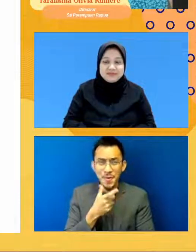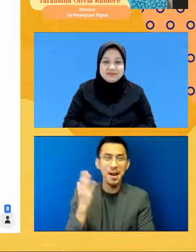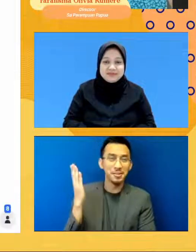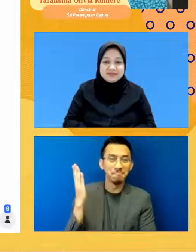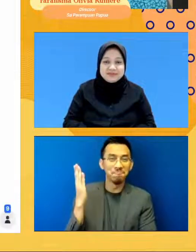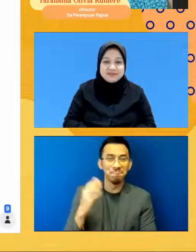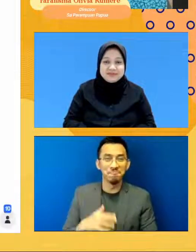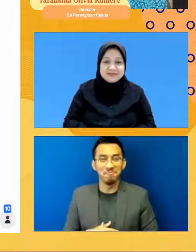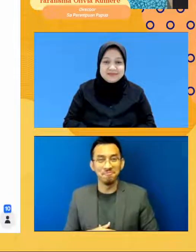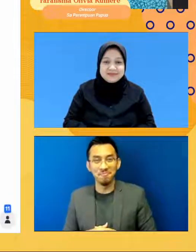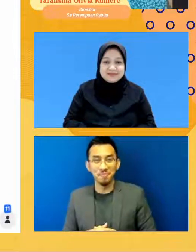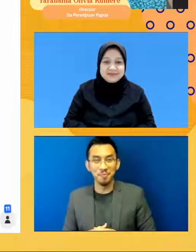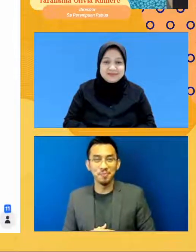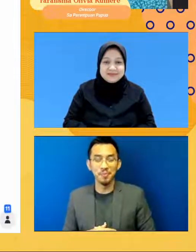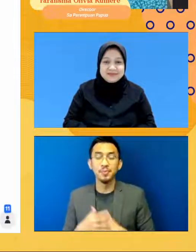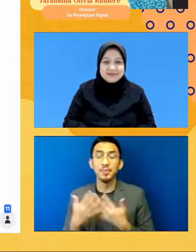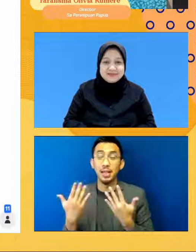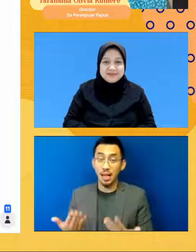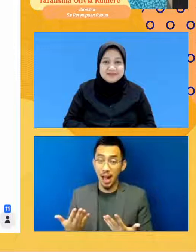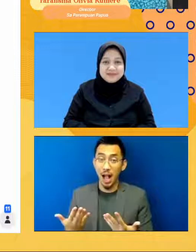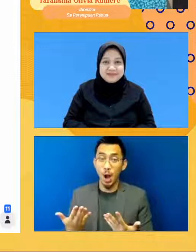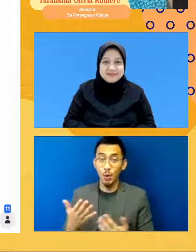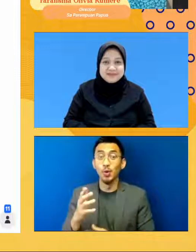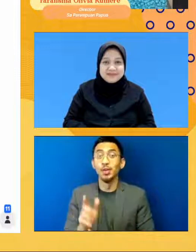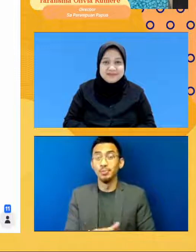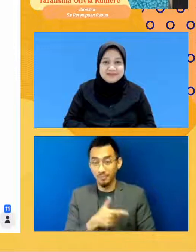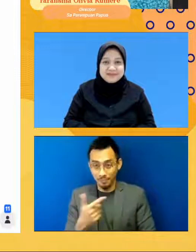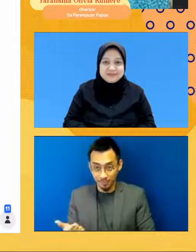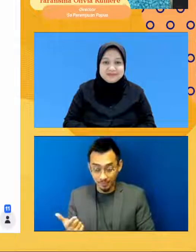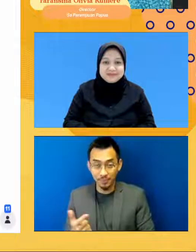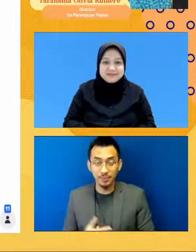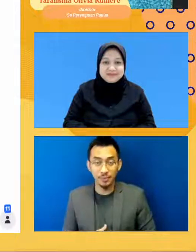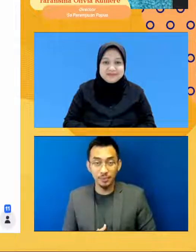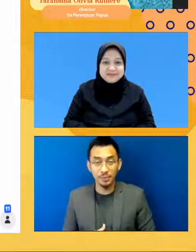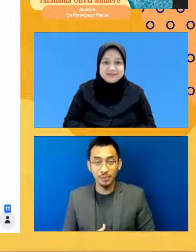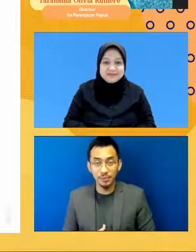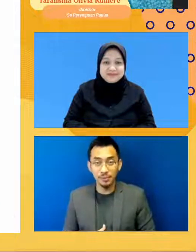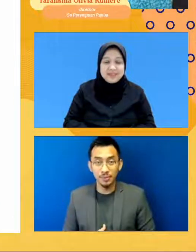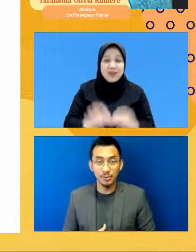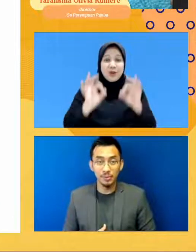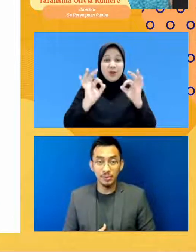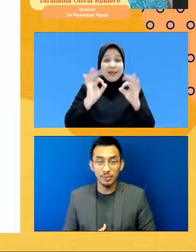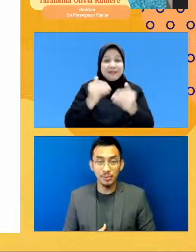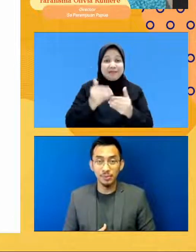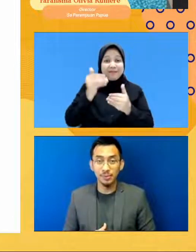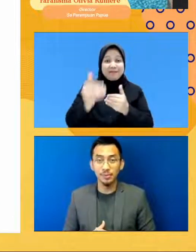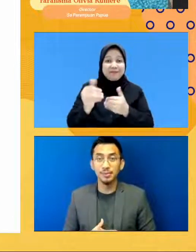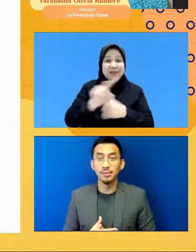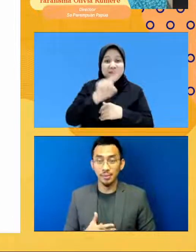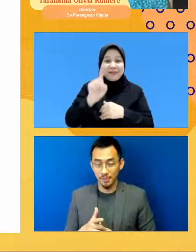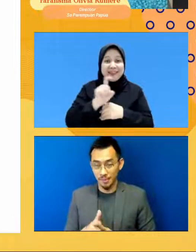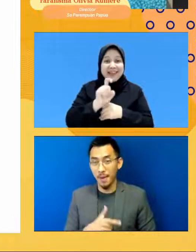Oh, that is Johanna. Let's come to the question number 2.